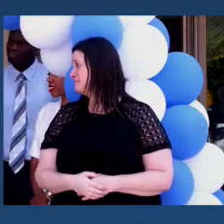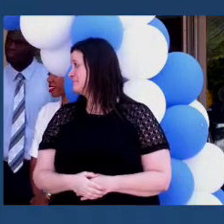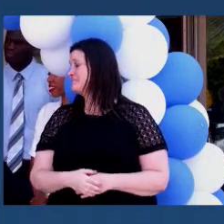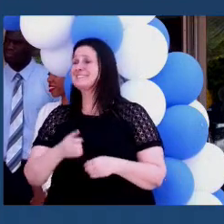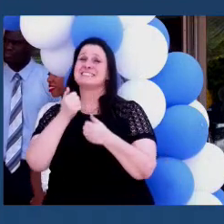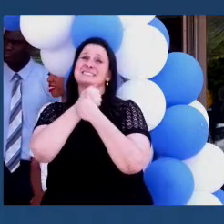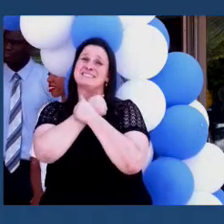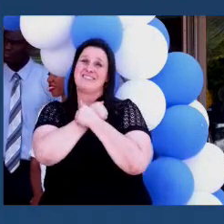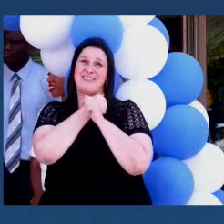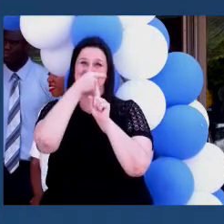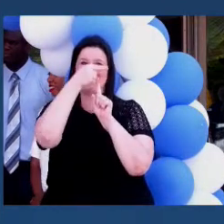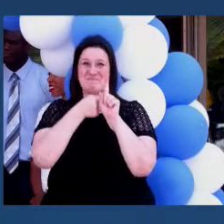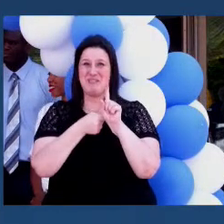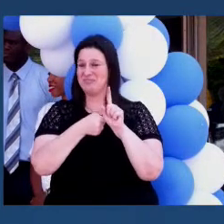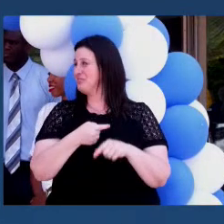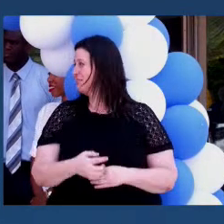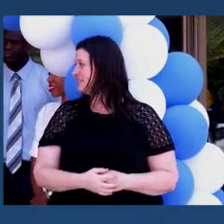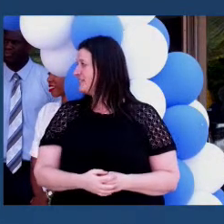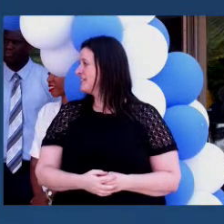month.